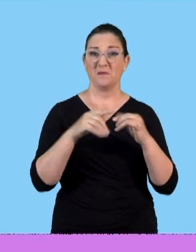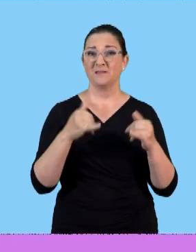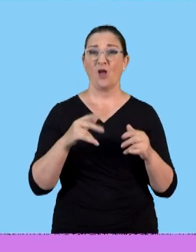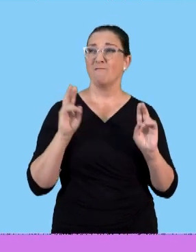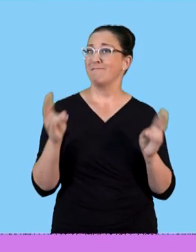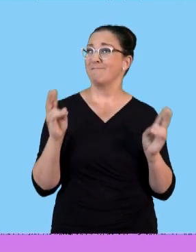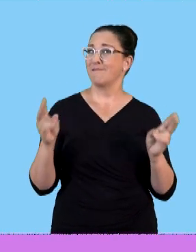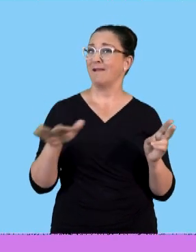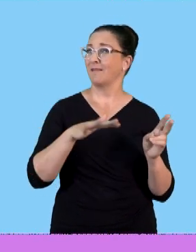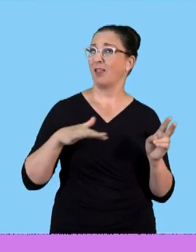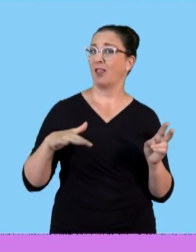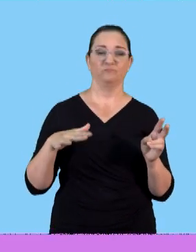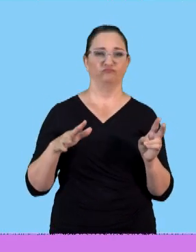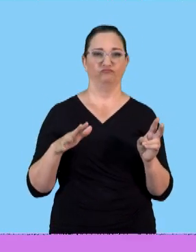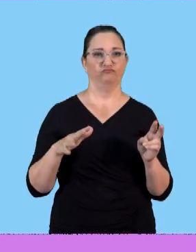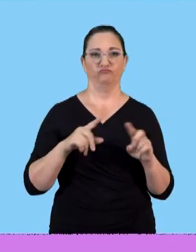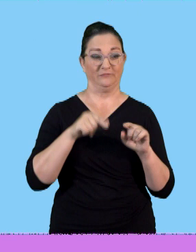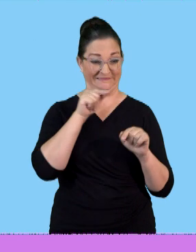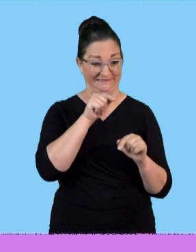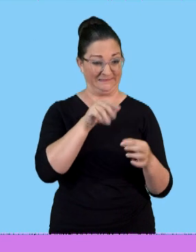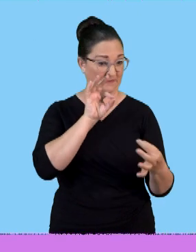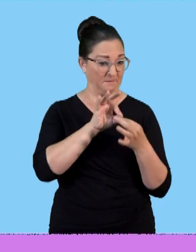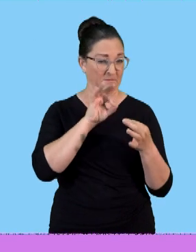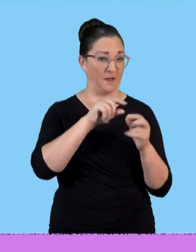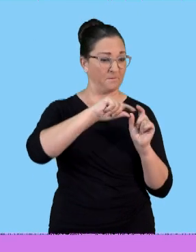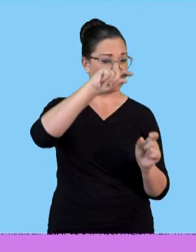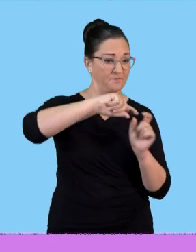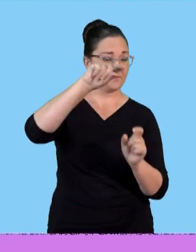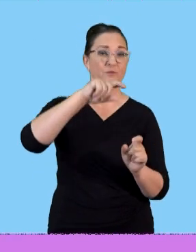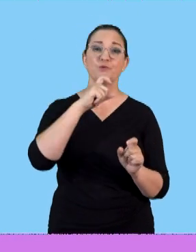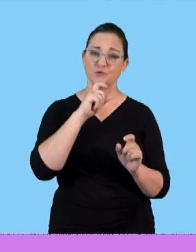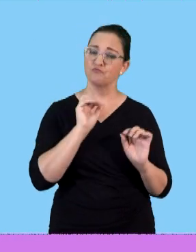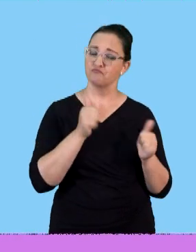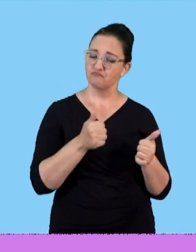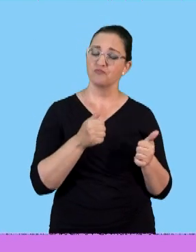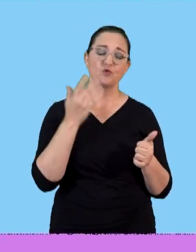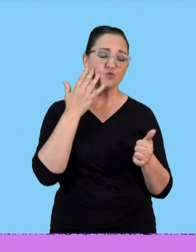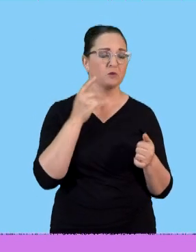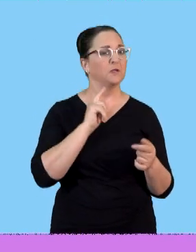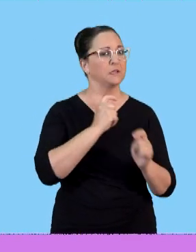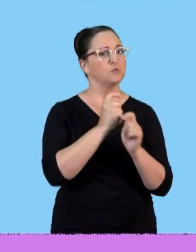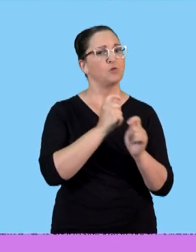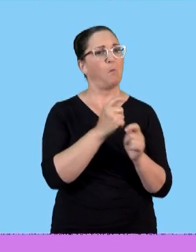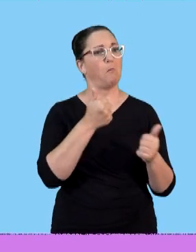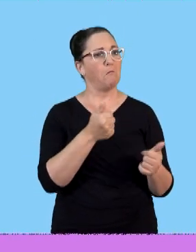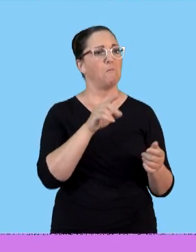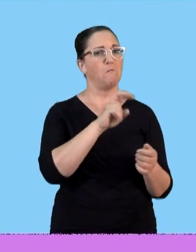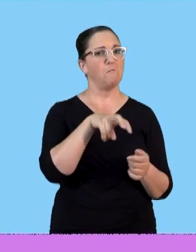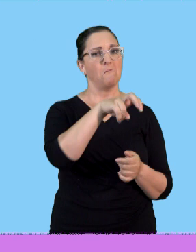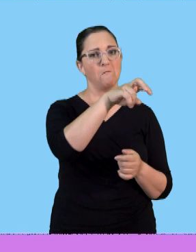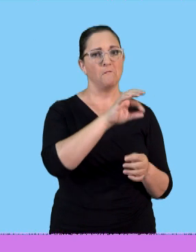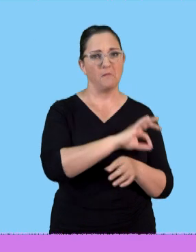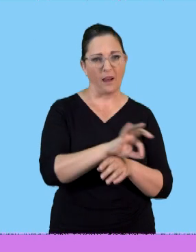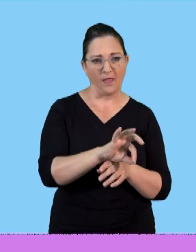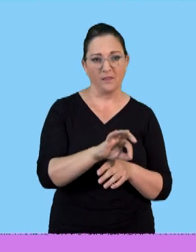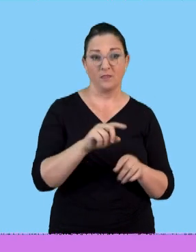natural geographical information. This specific map, the strip chart, right, is useful when planning a trip, okay?